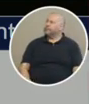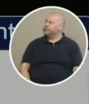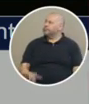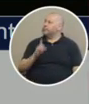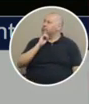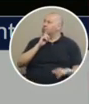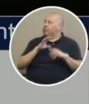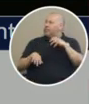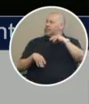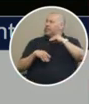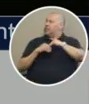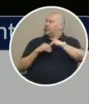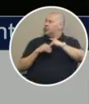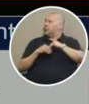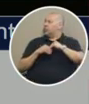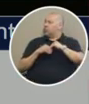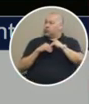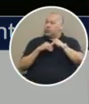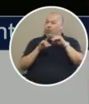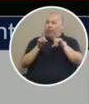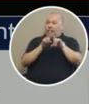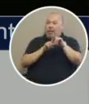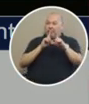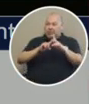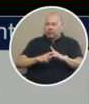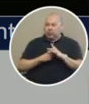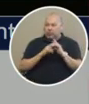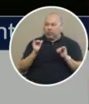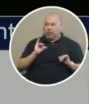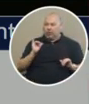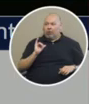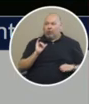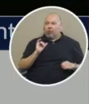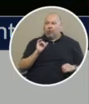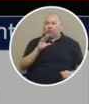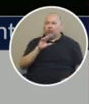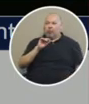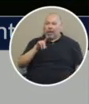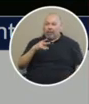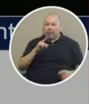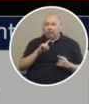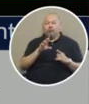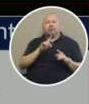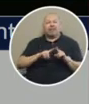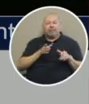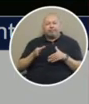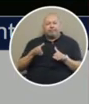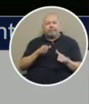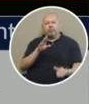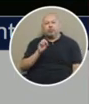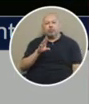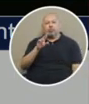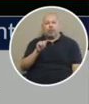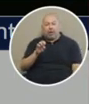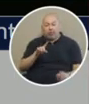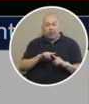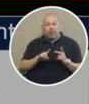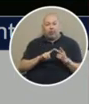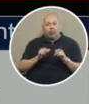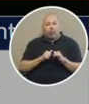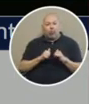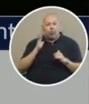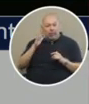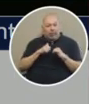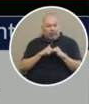Some additional measures as well that have been implemented. Routes have been adjusted at Sun Metro, and they'll continue